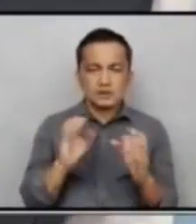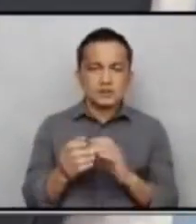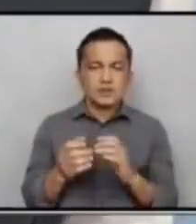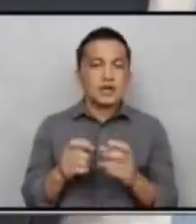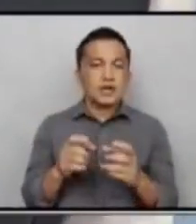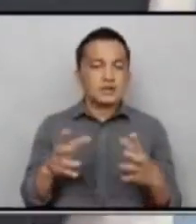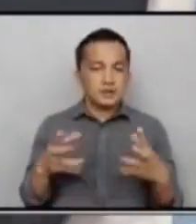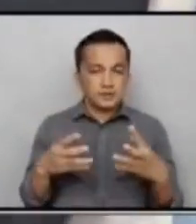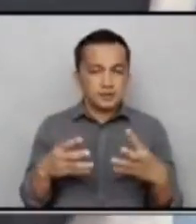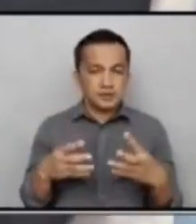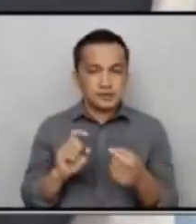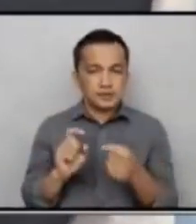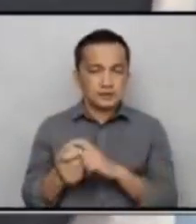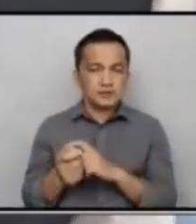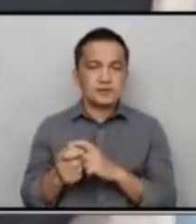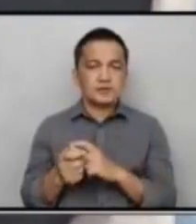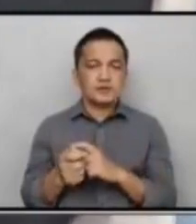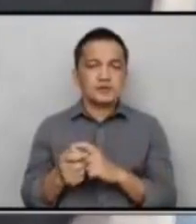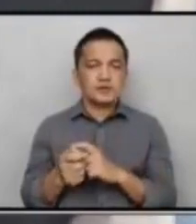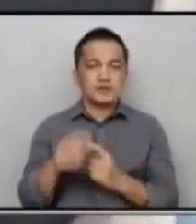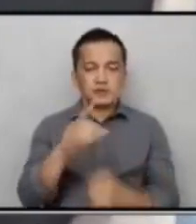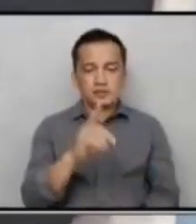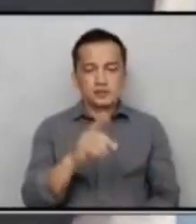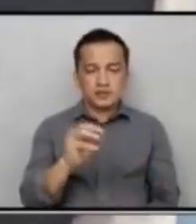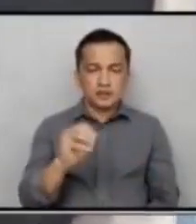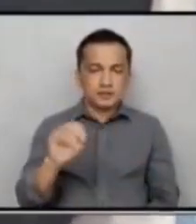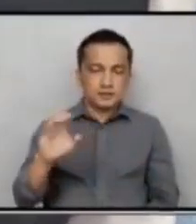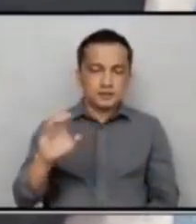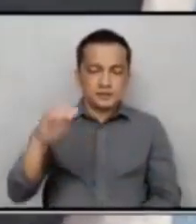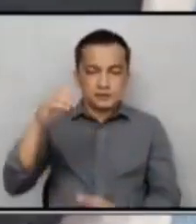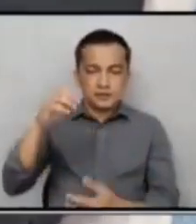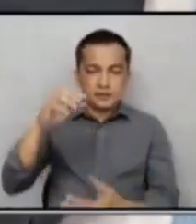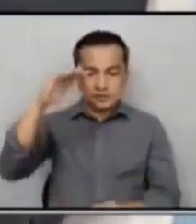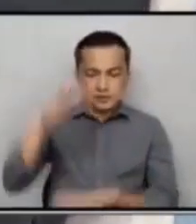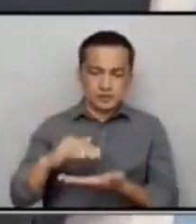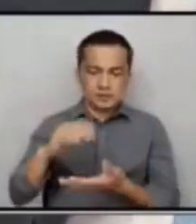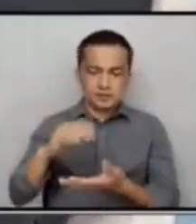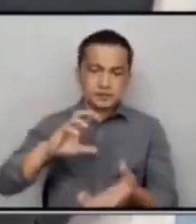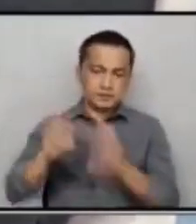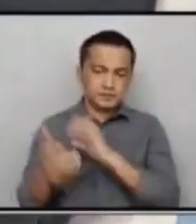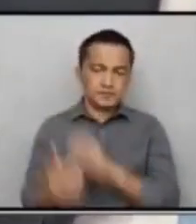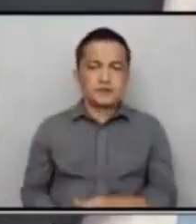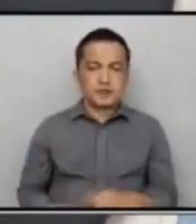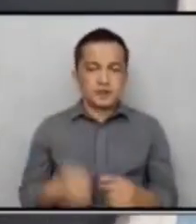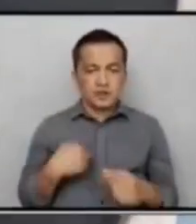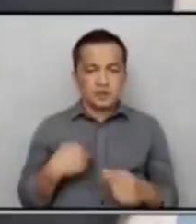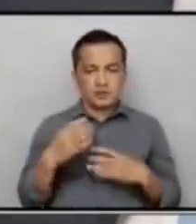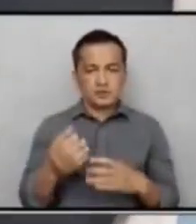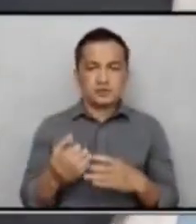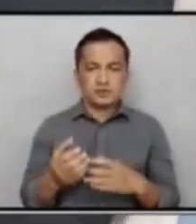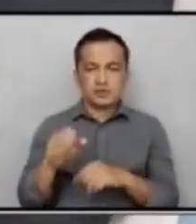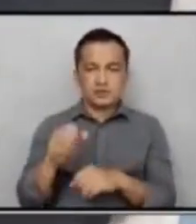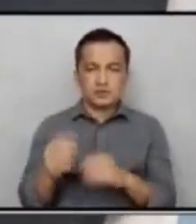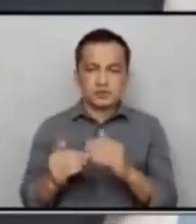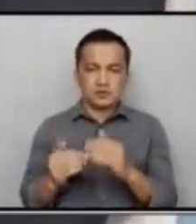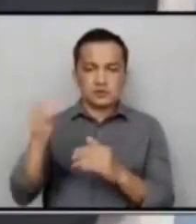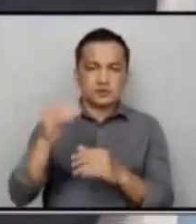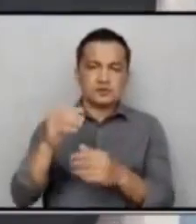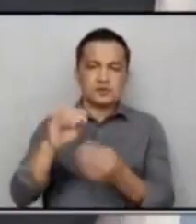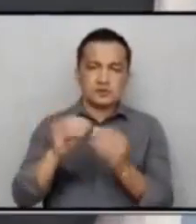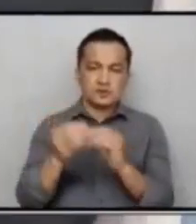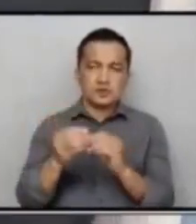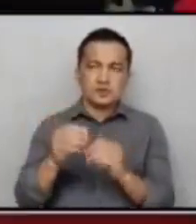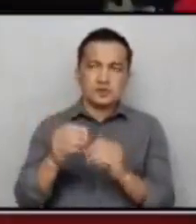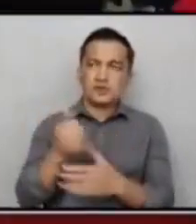and disaster risk reduction. I have committed to work to increase this figure to an average of